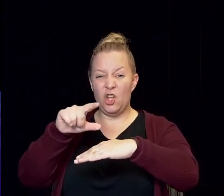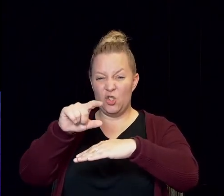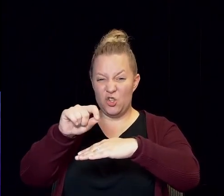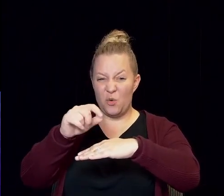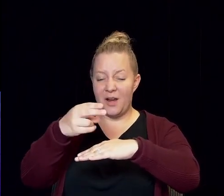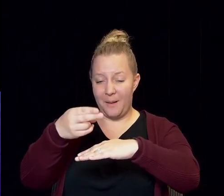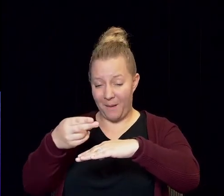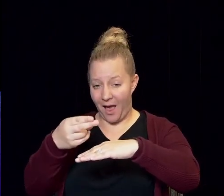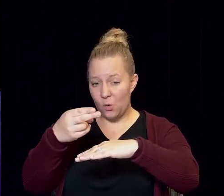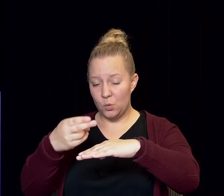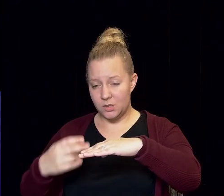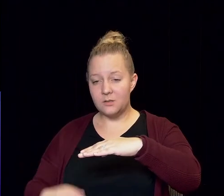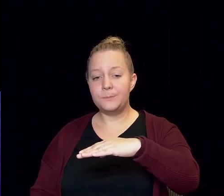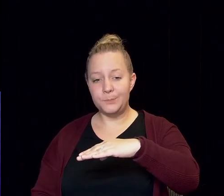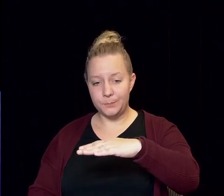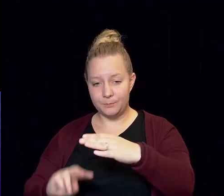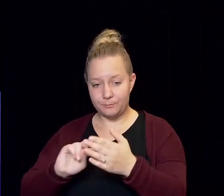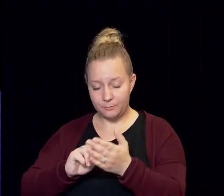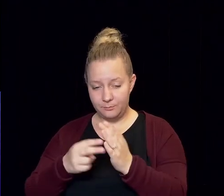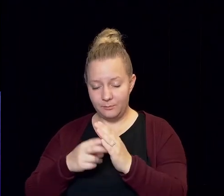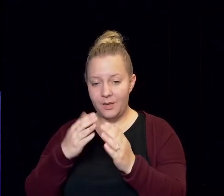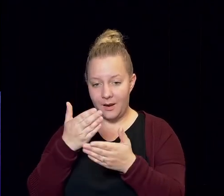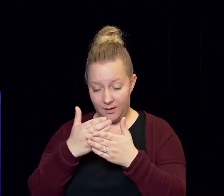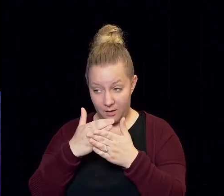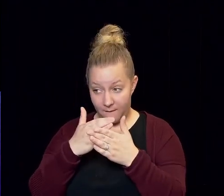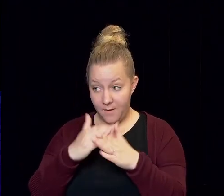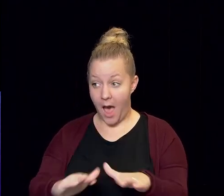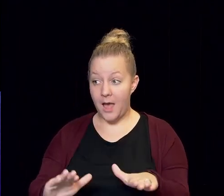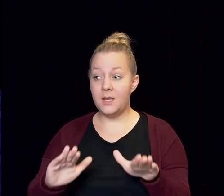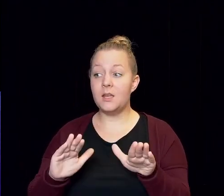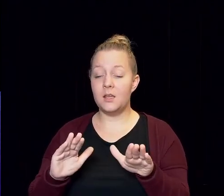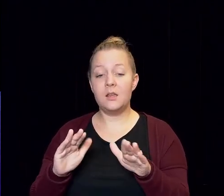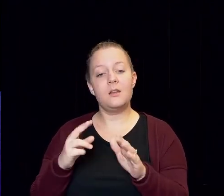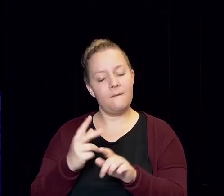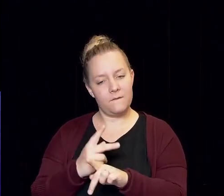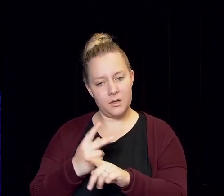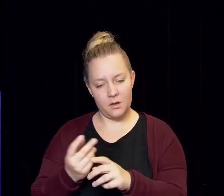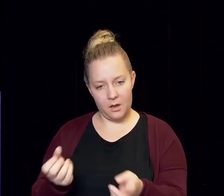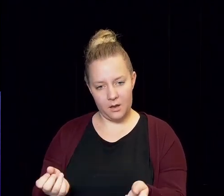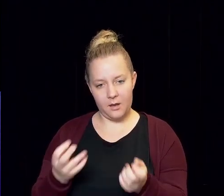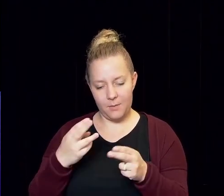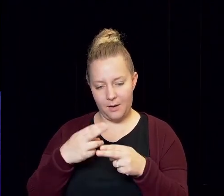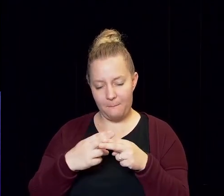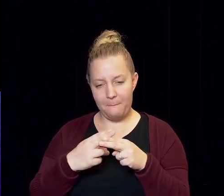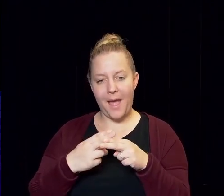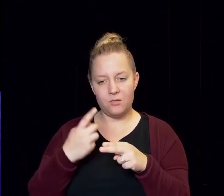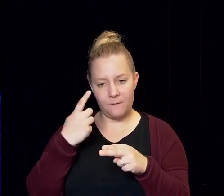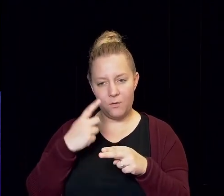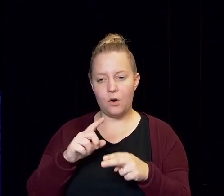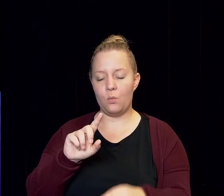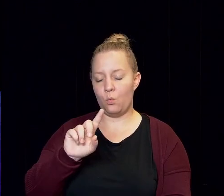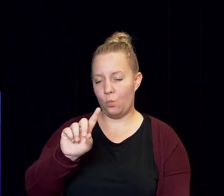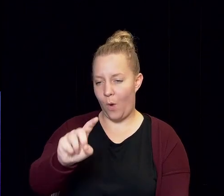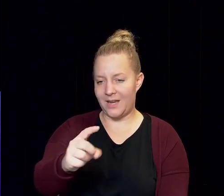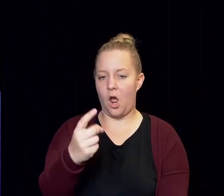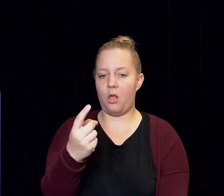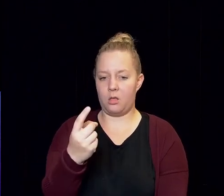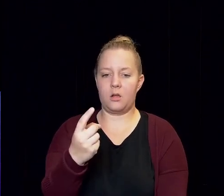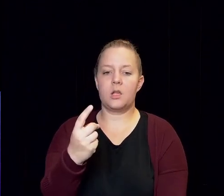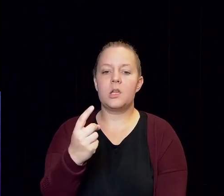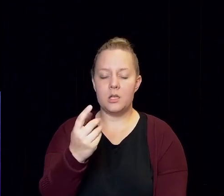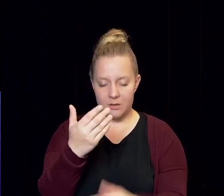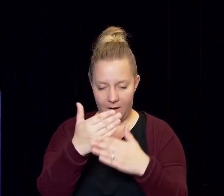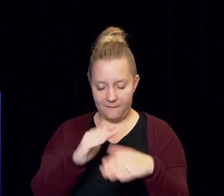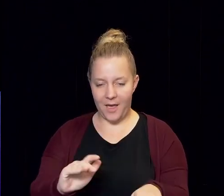pounds. Therefore, when we divide this out, in order to figure out how many pounds you can get for just $1, when I divide that, I